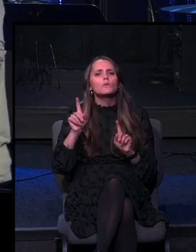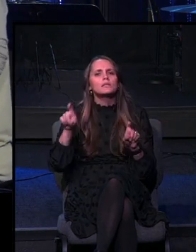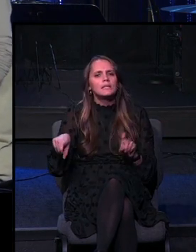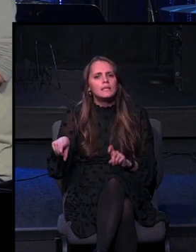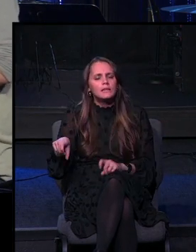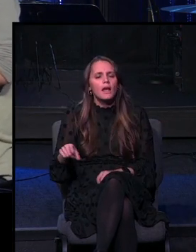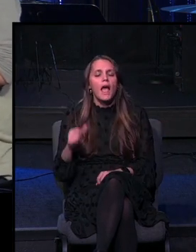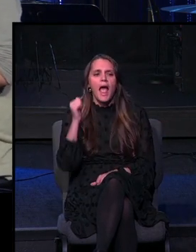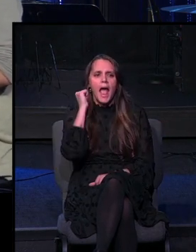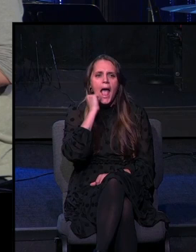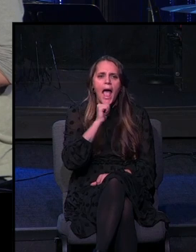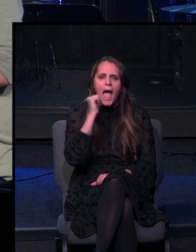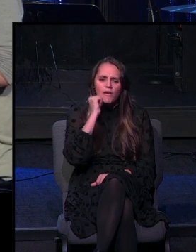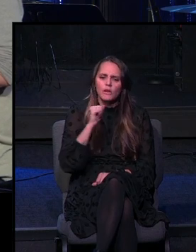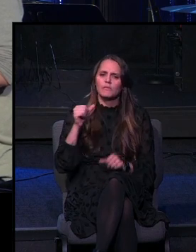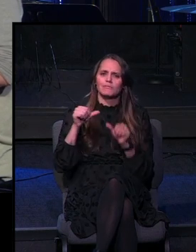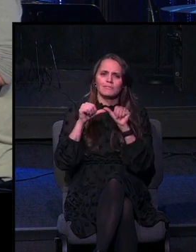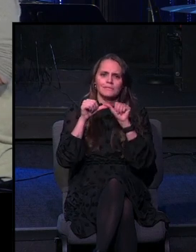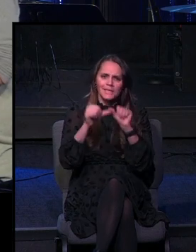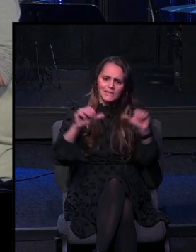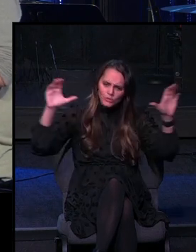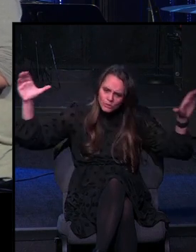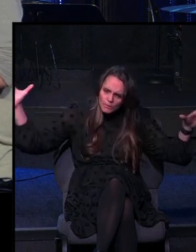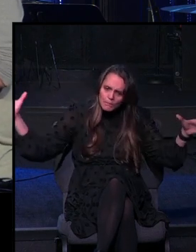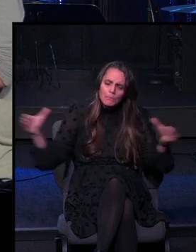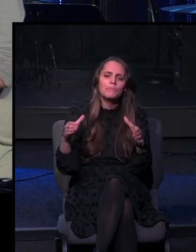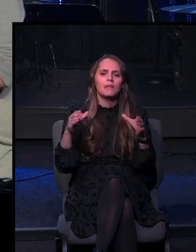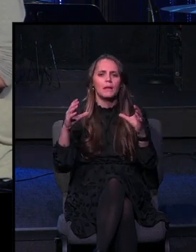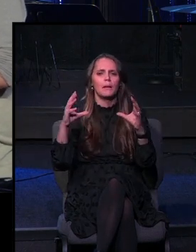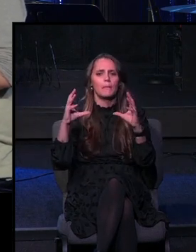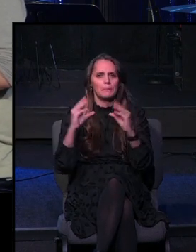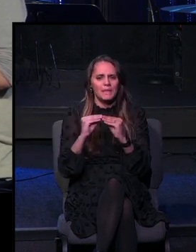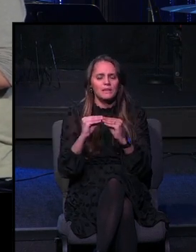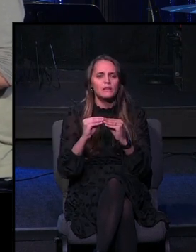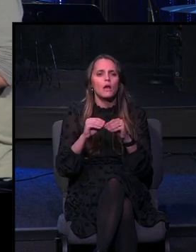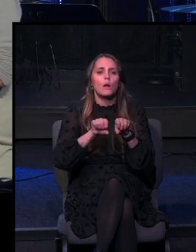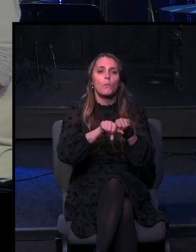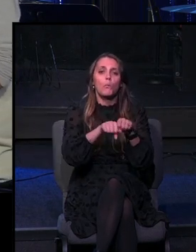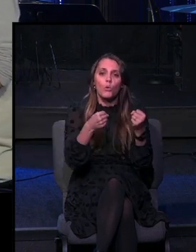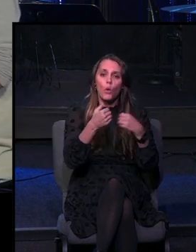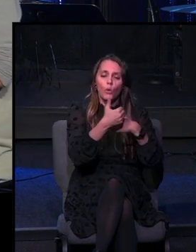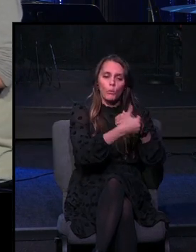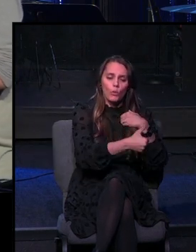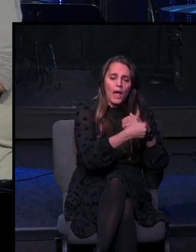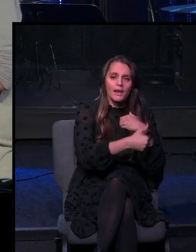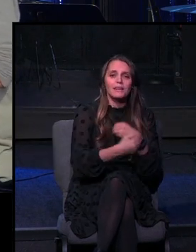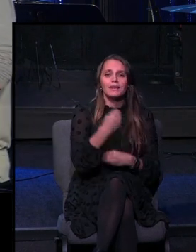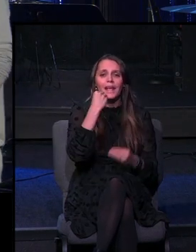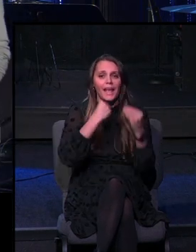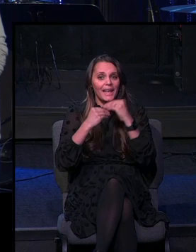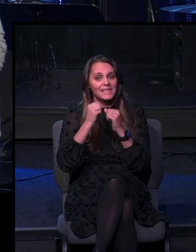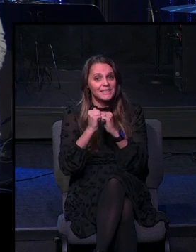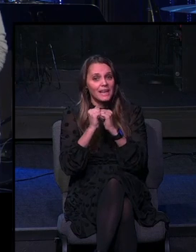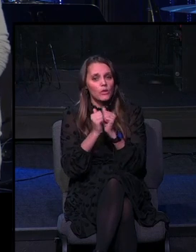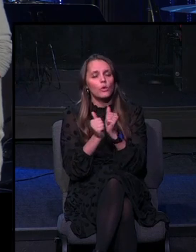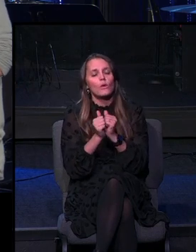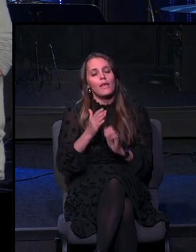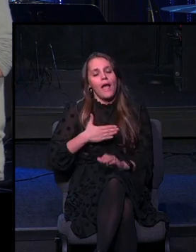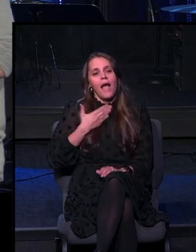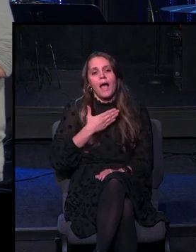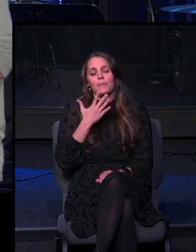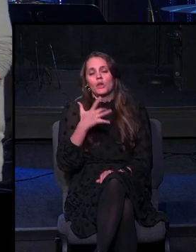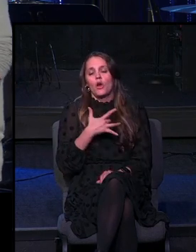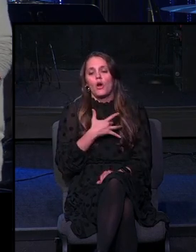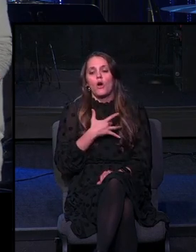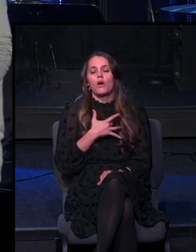day they continued to meet together in the temple courts. They broke bread in their homes and ate together with glad and sincere hearts, praising God and